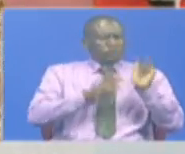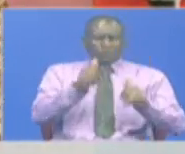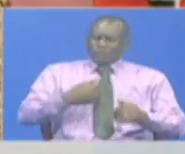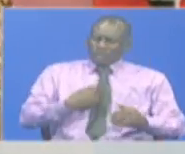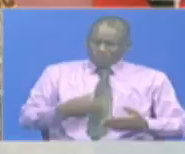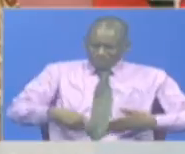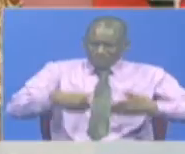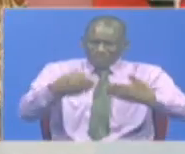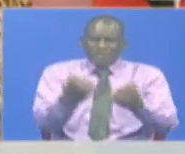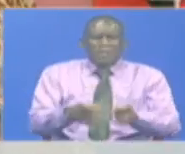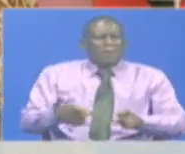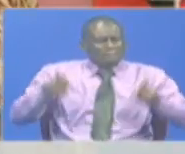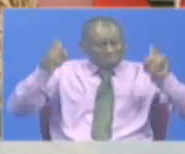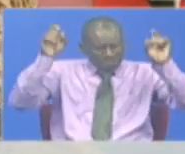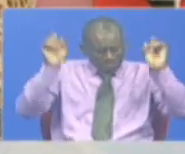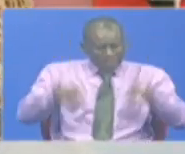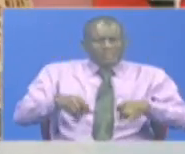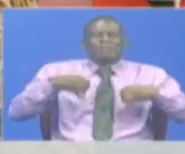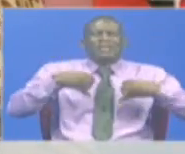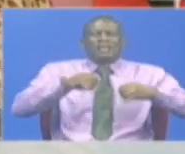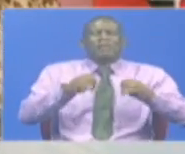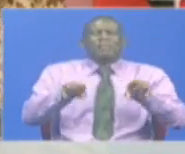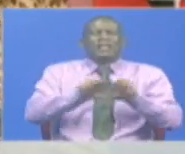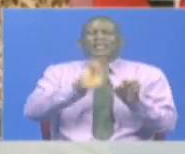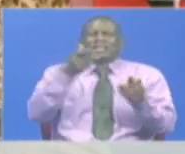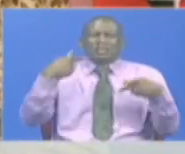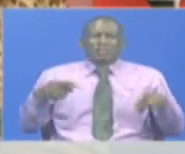lazima tuyatimize kama wa Kenya.